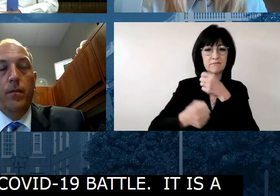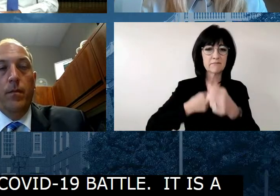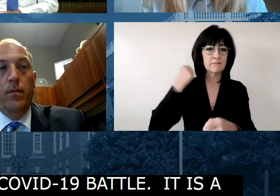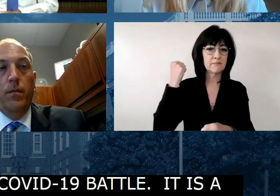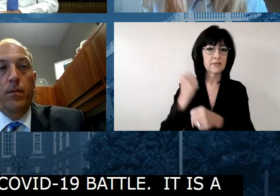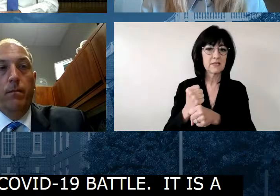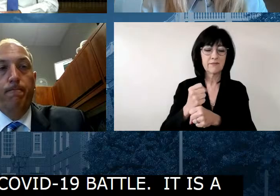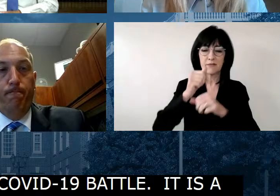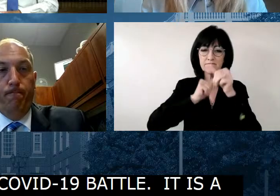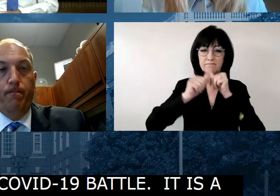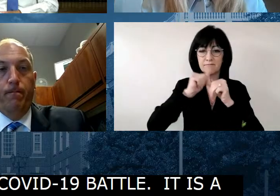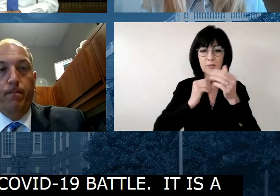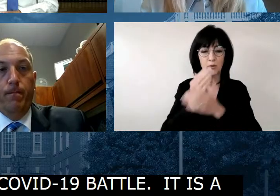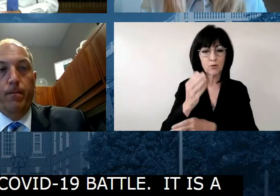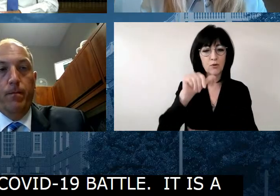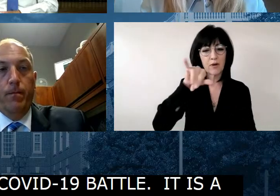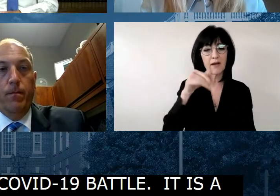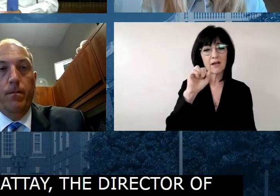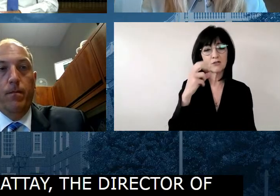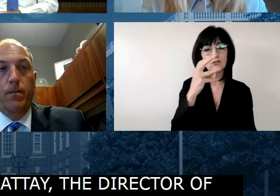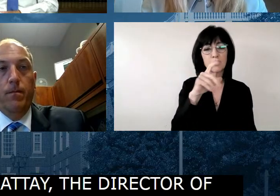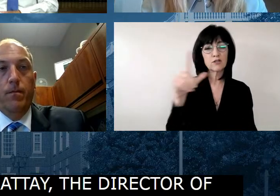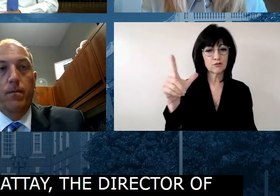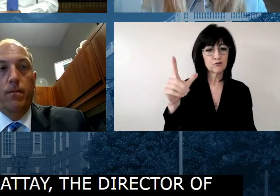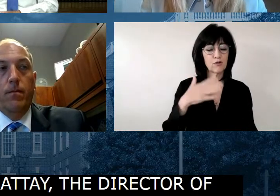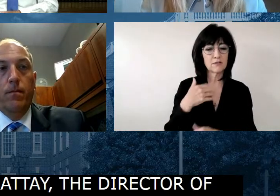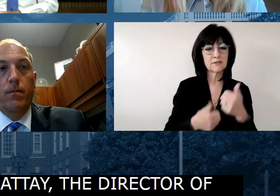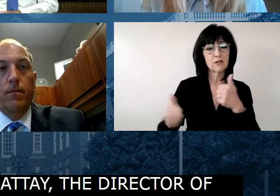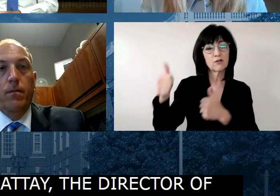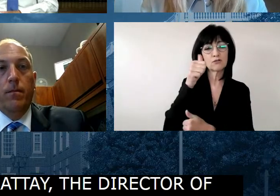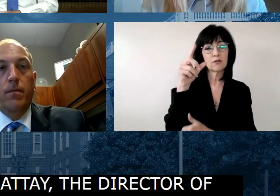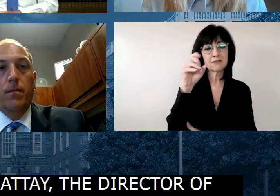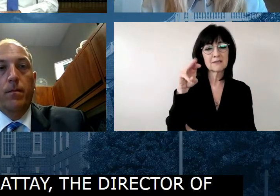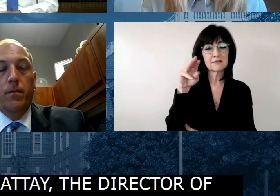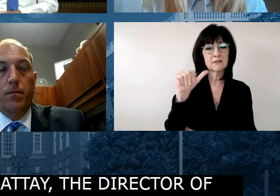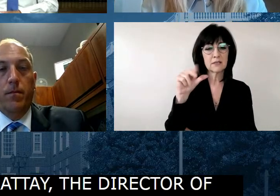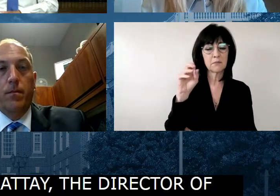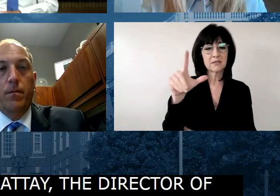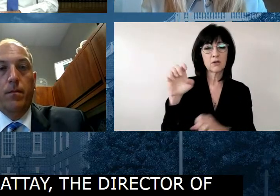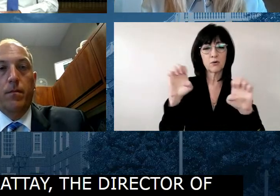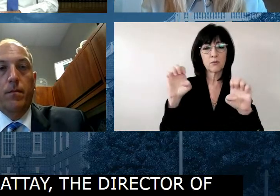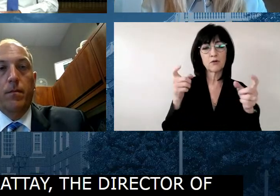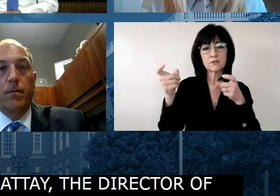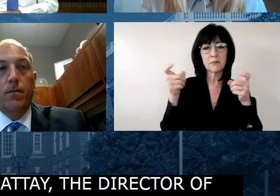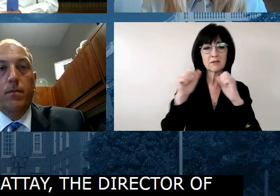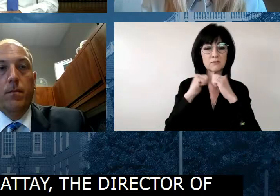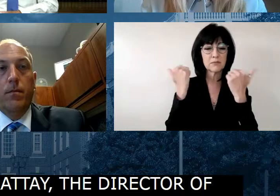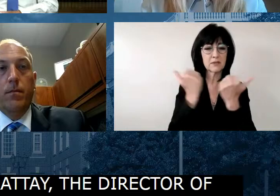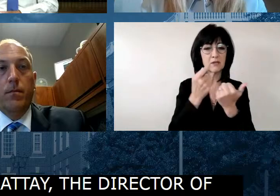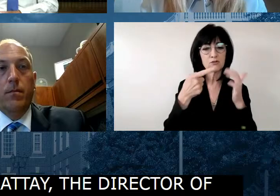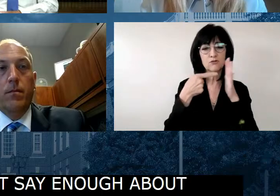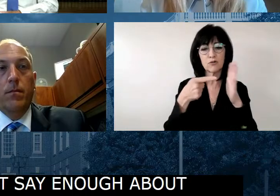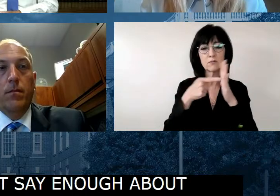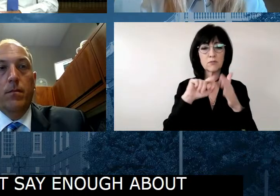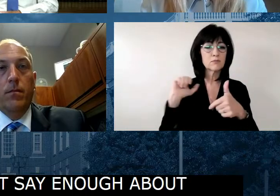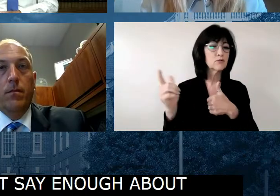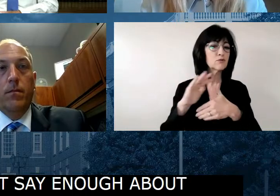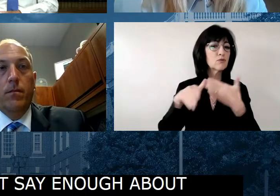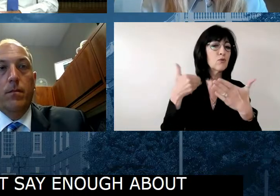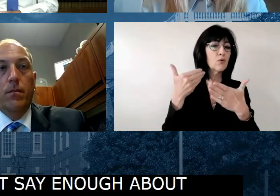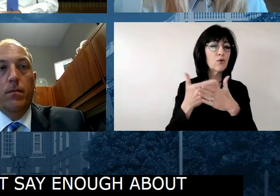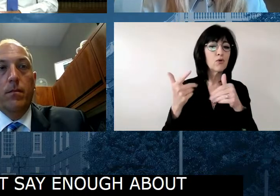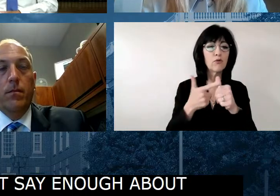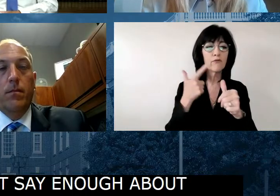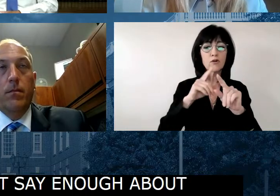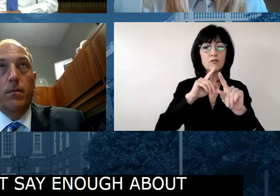course, A.J. Shaw is our Director of the Delaware Emergency Management Agency, really representing all the first responder community, the